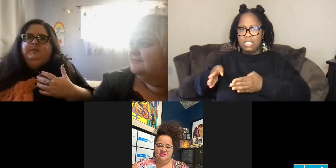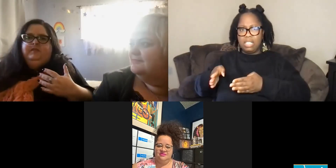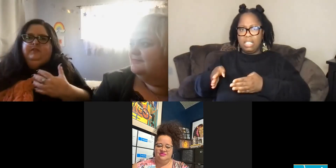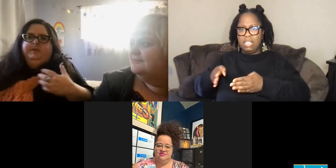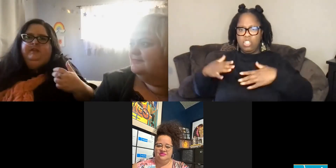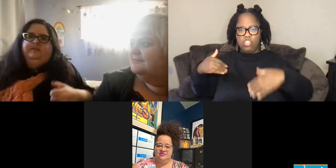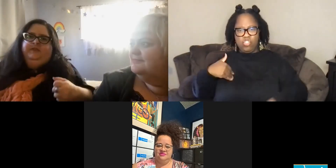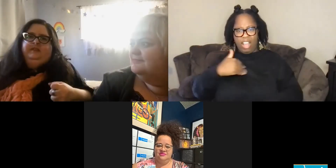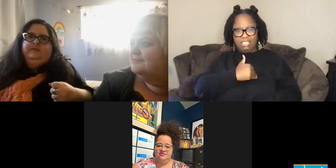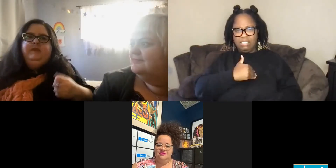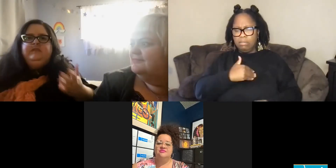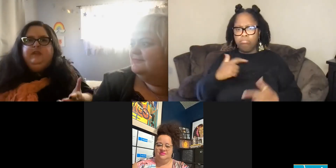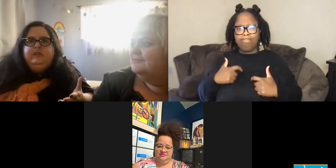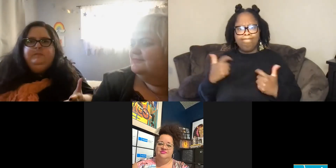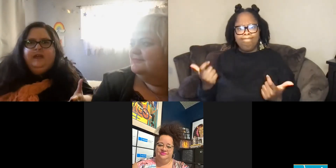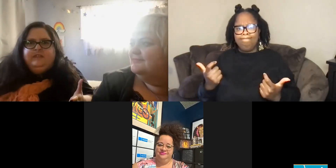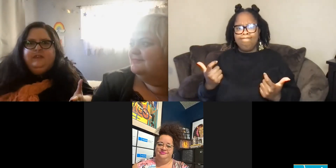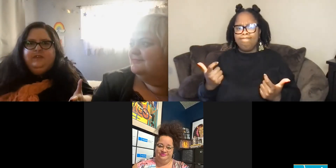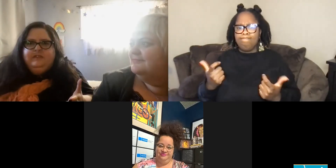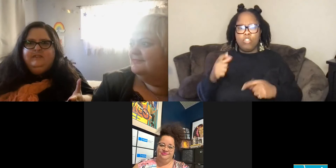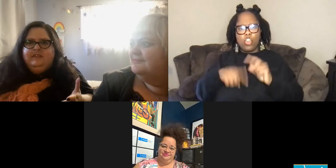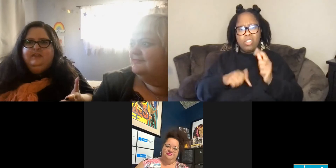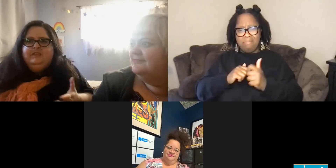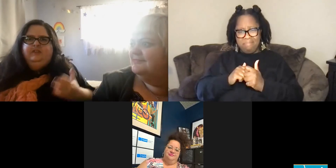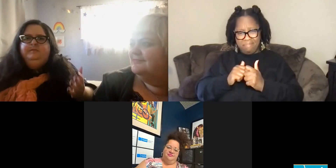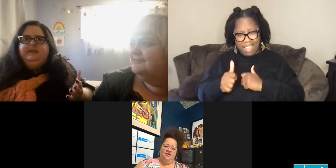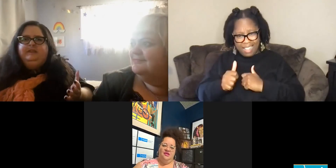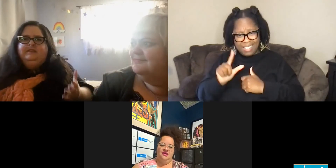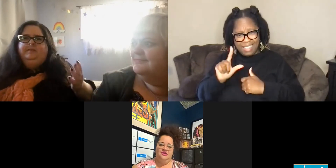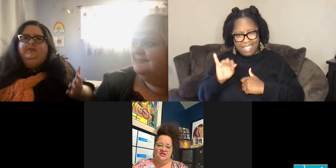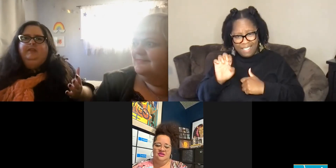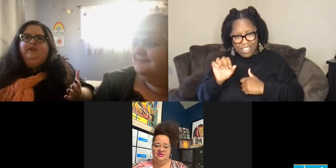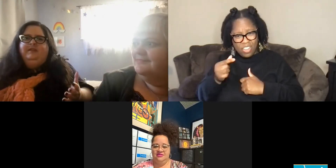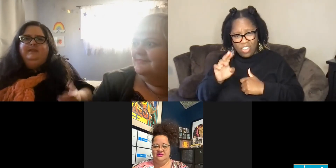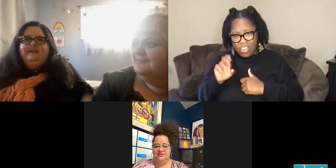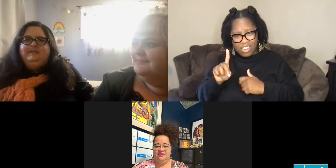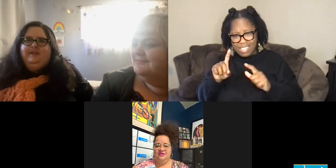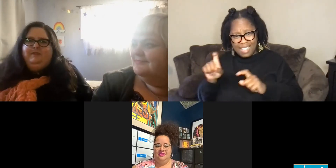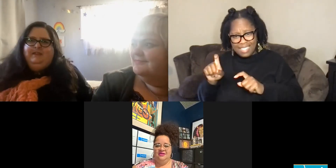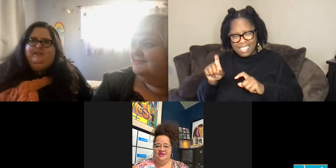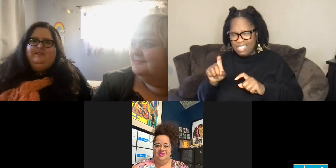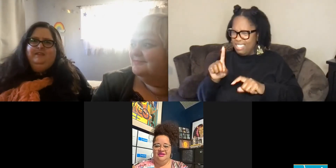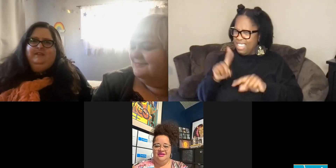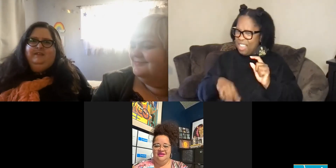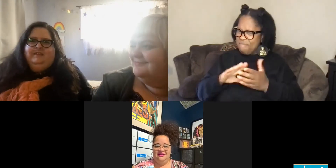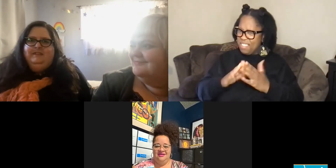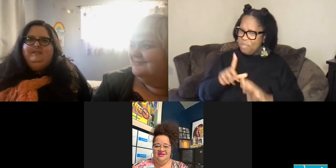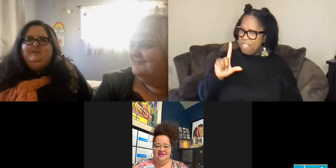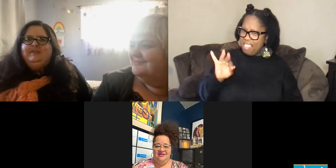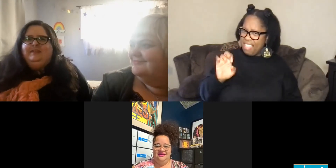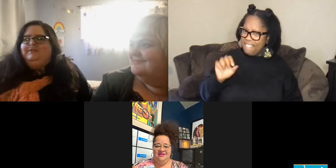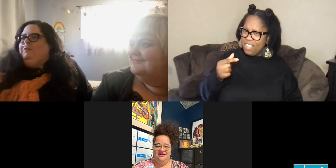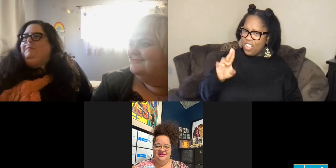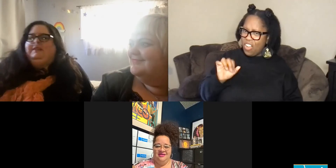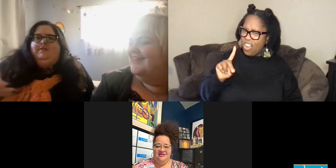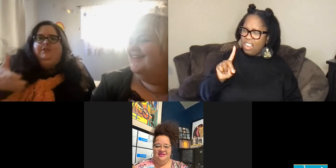chest was too big to fit in the ring. So they couldn't pass a lifeguard test. So they couldn't be a summer lifeguard. It's outrageous. It's